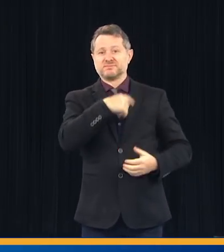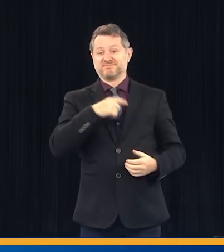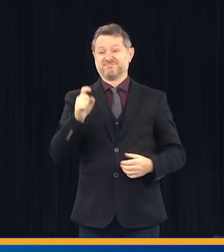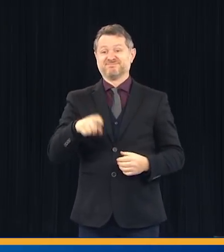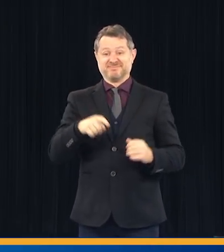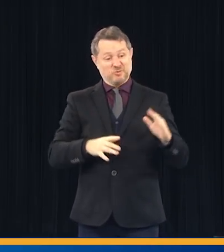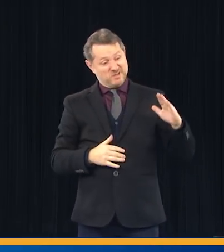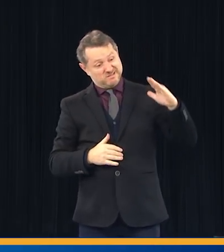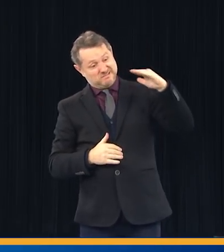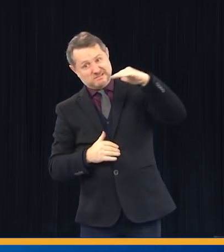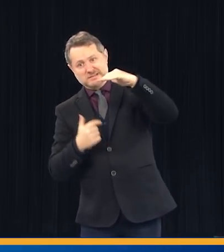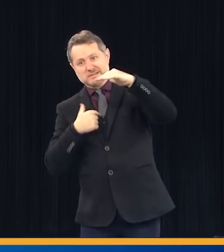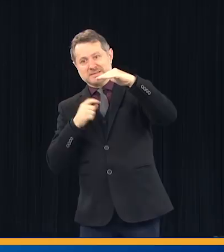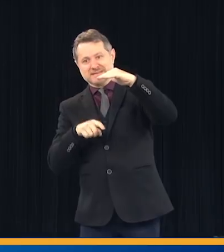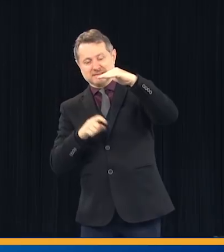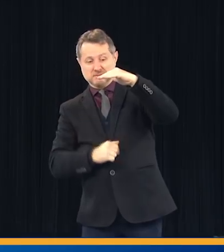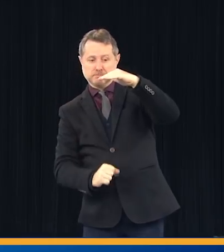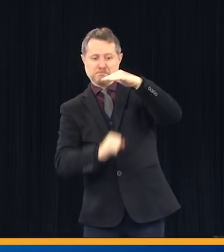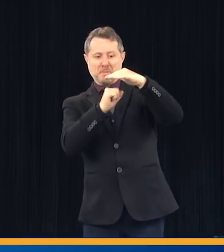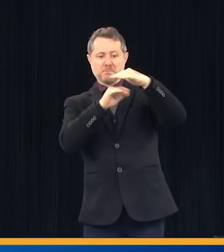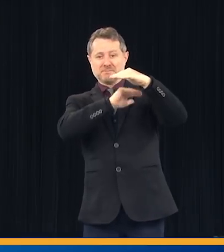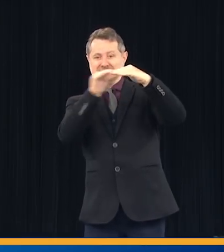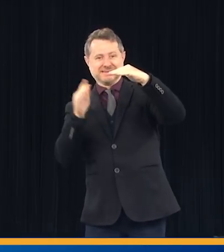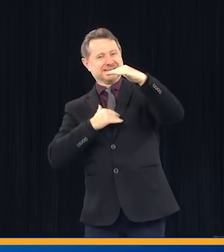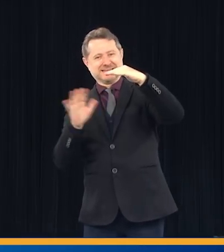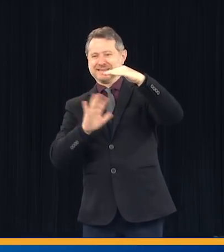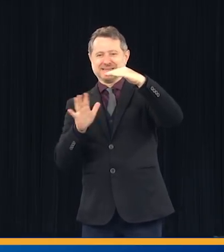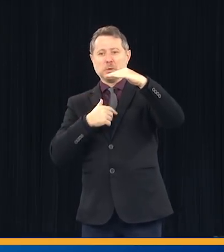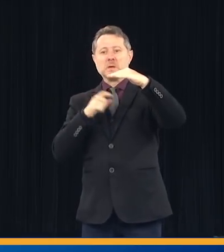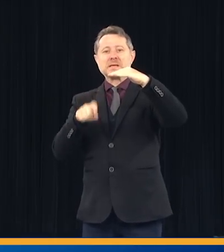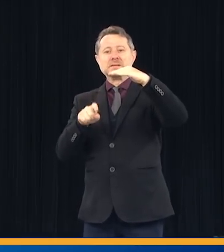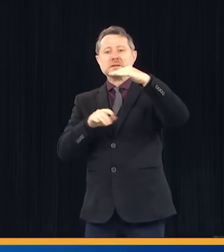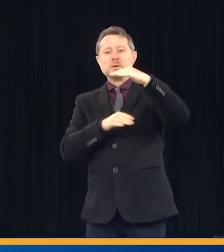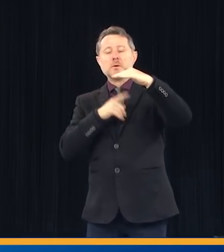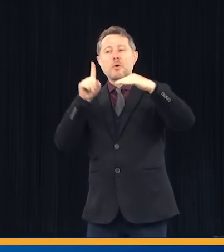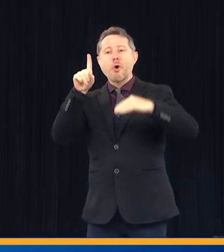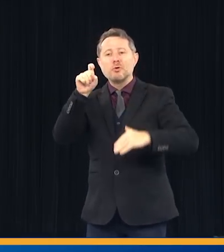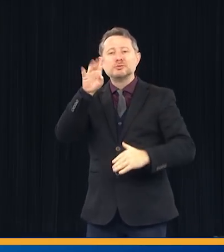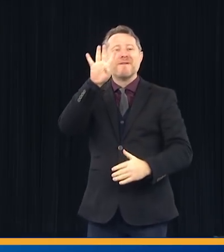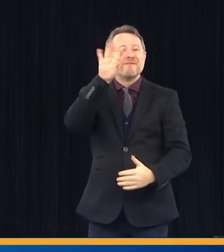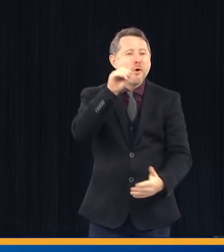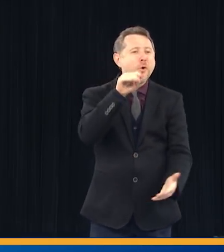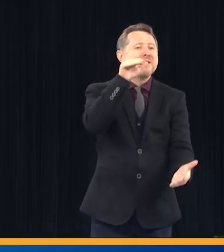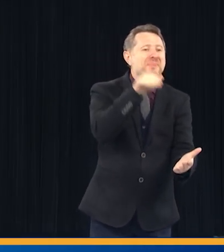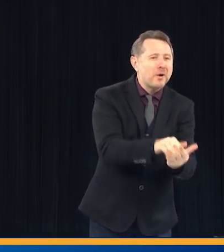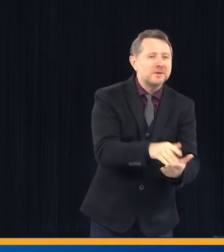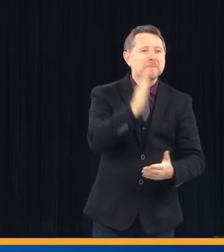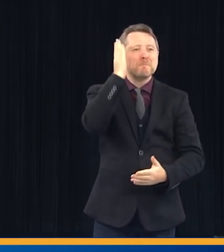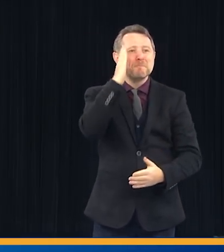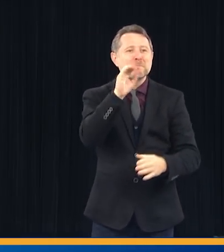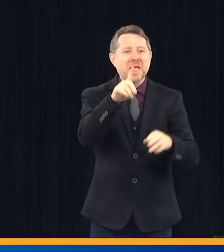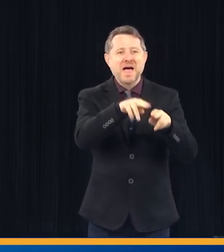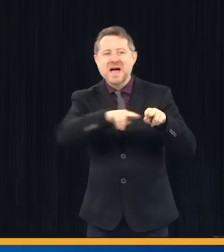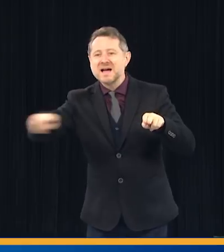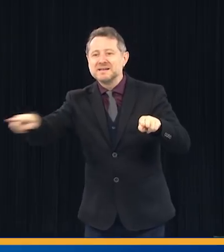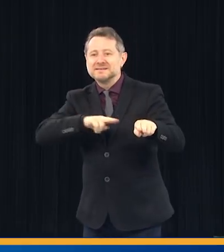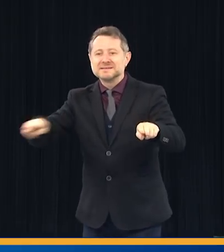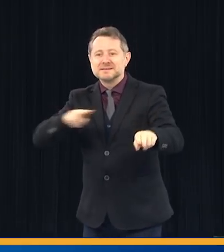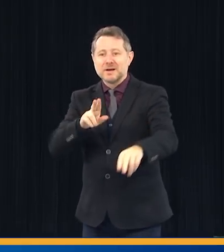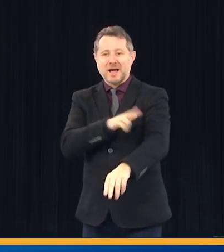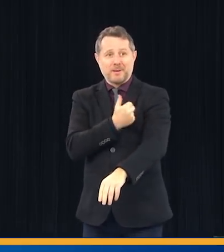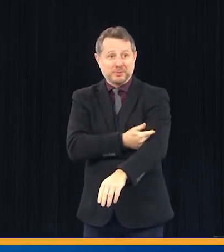of need, you could need 140,000 hospital beds, and you could need 30,000 ventilators. That's what the